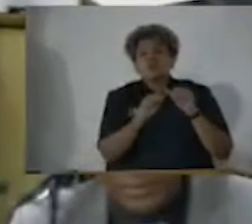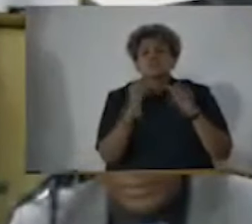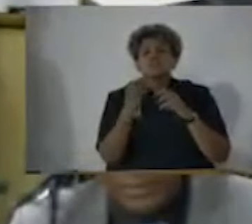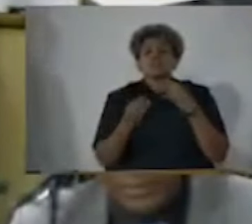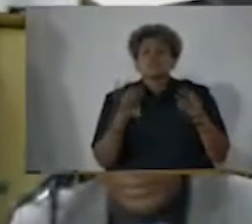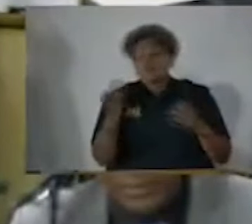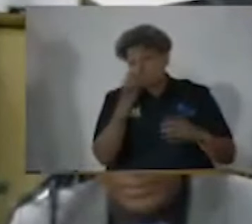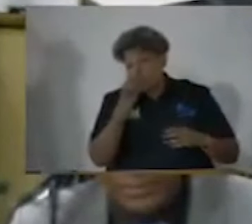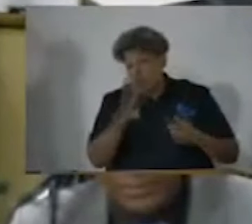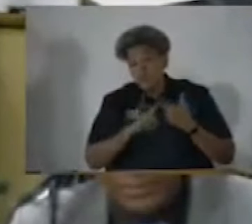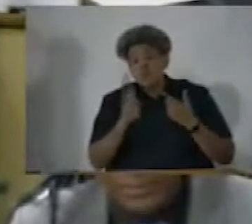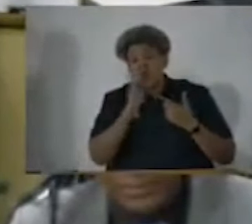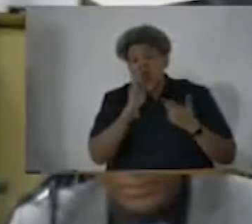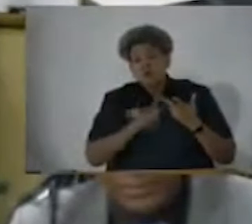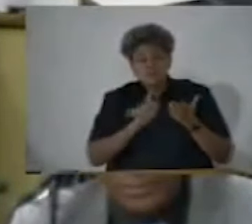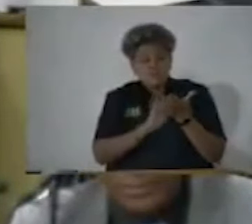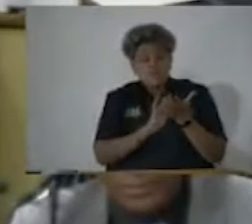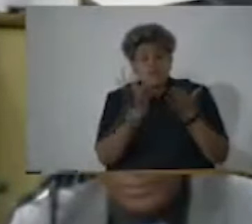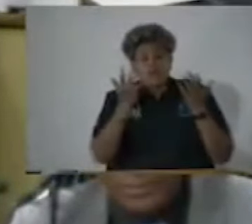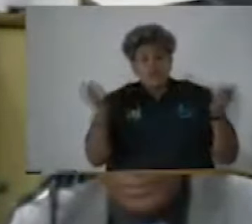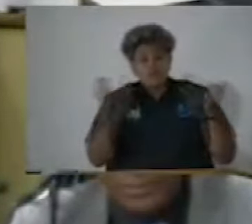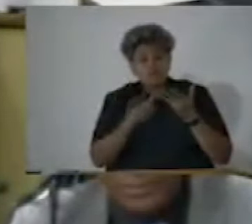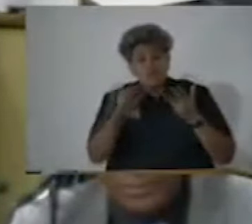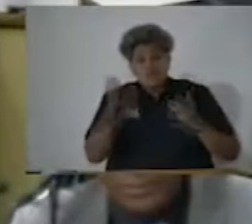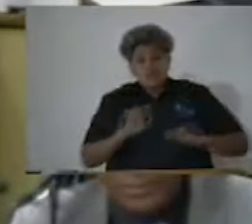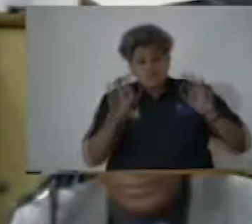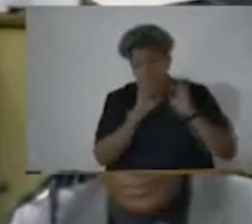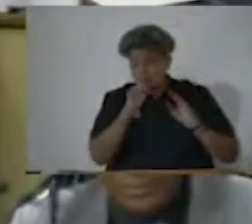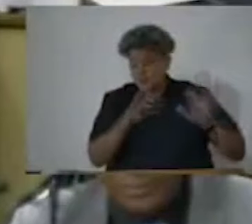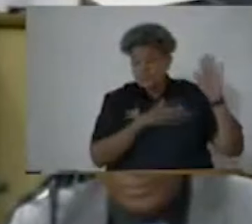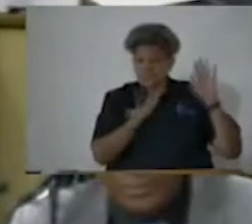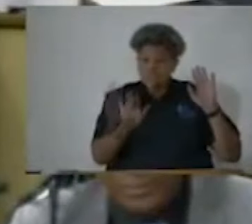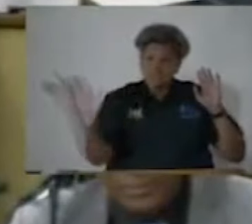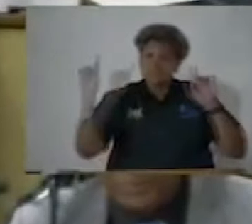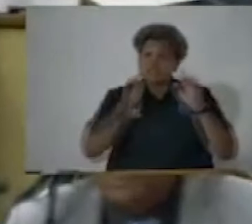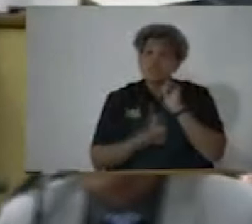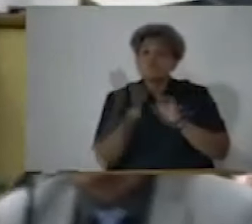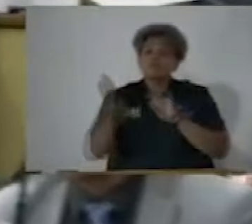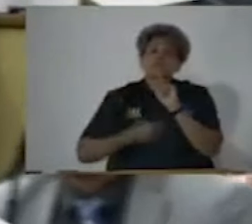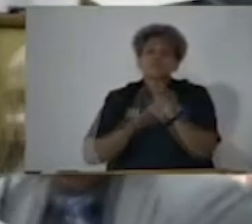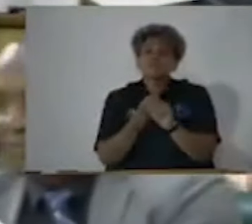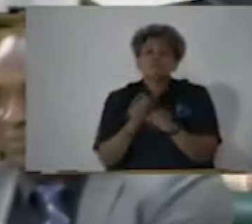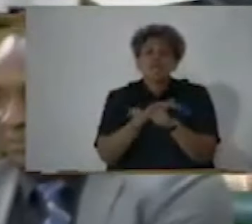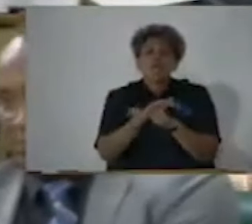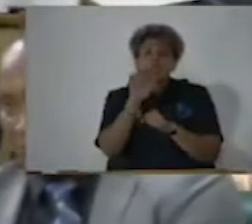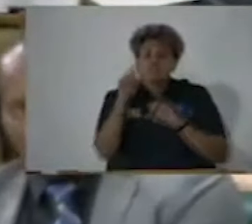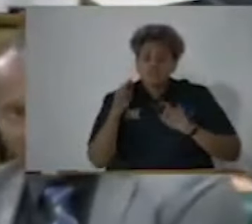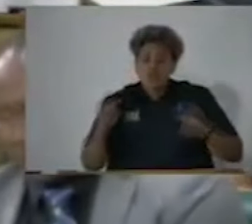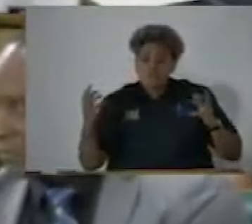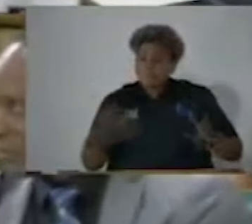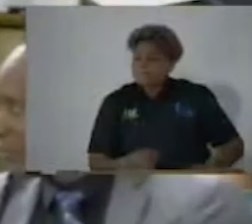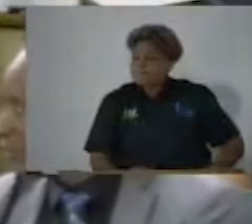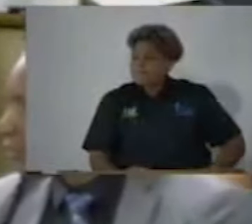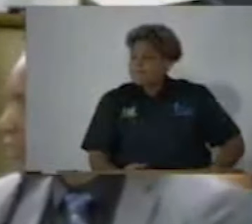distribution of food, water, medical sundries, and other essentials to citizens in the most affected areas.